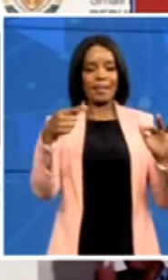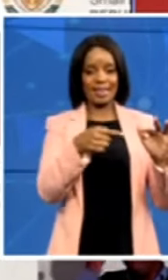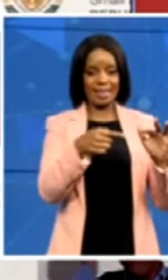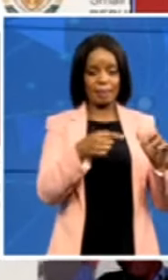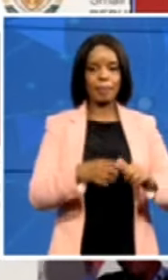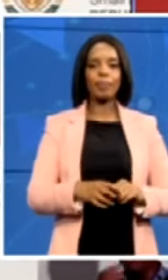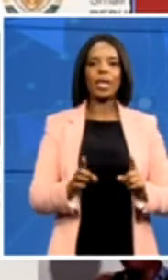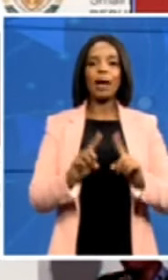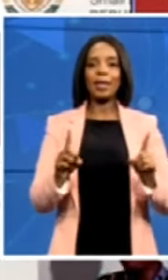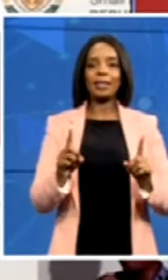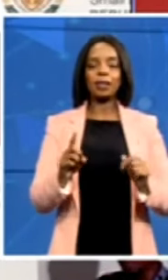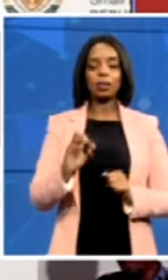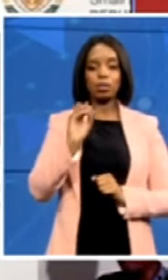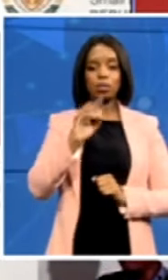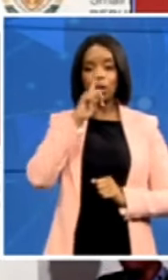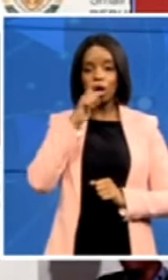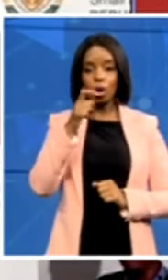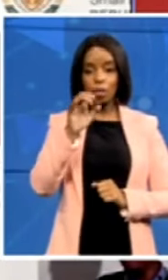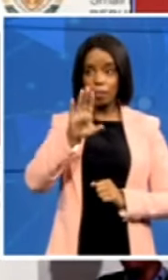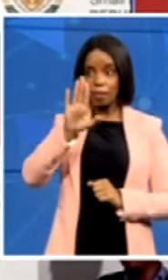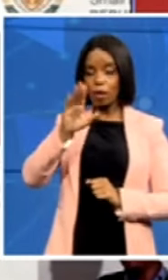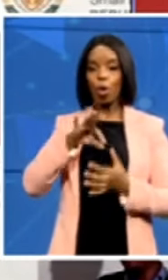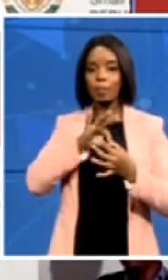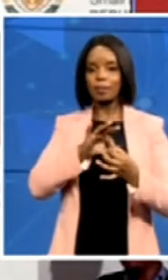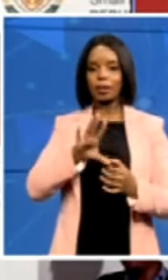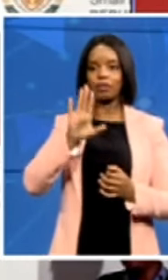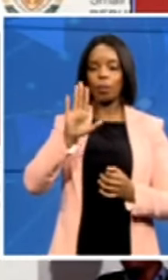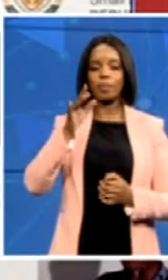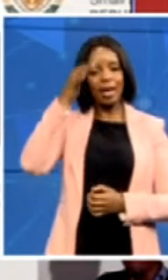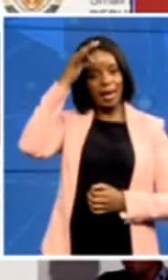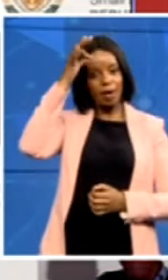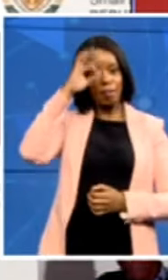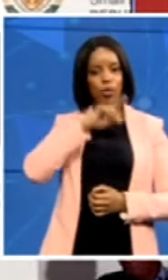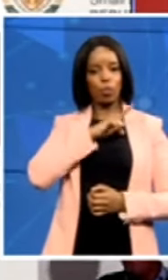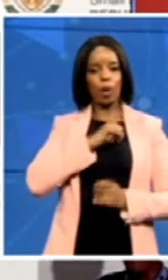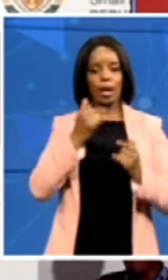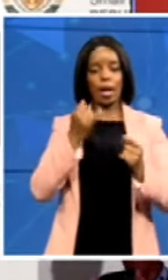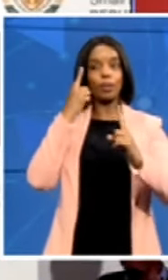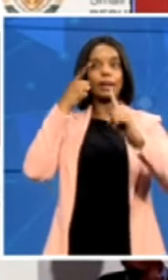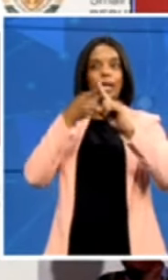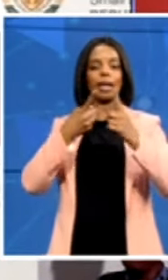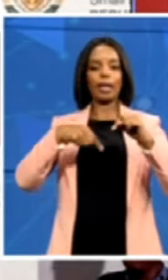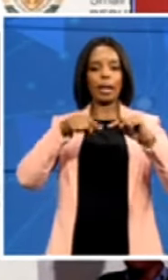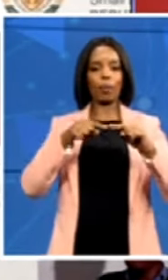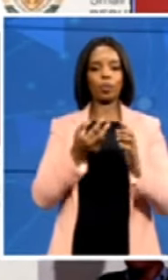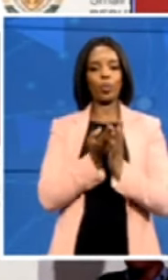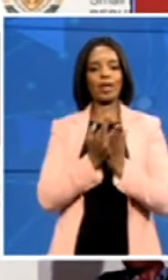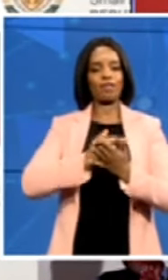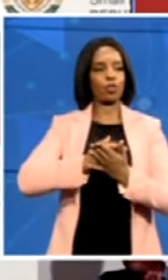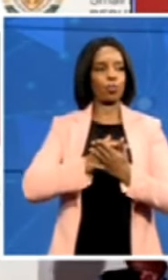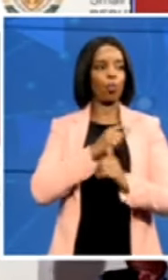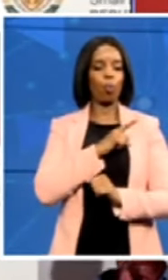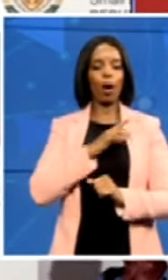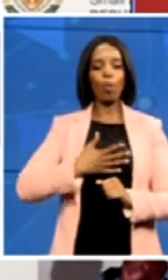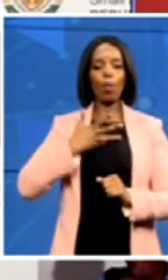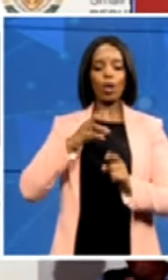say there's a need for the reviewal of the targets so that we are impactful and not only chase numbers. We don't want to be hit and